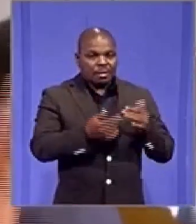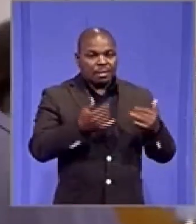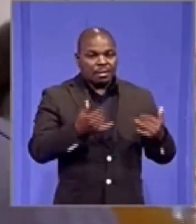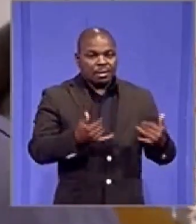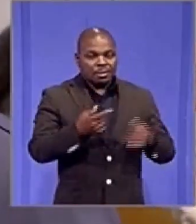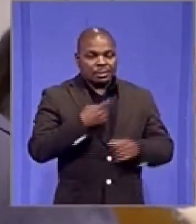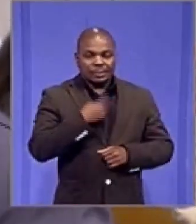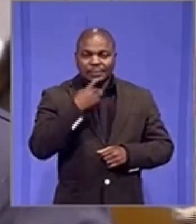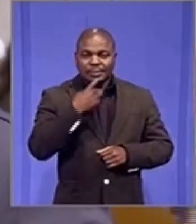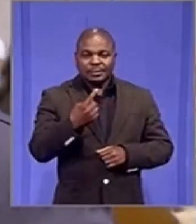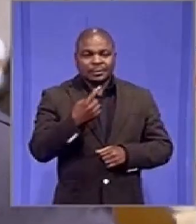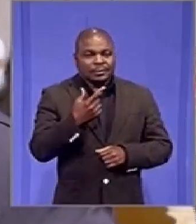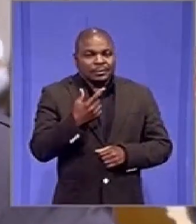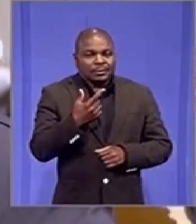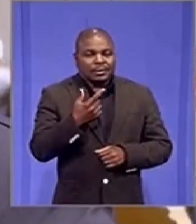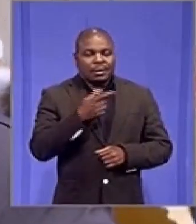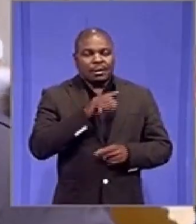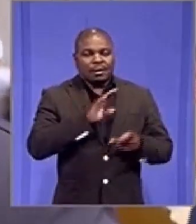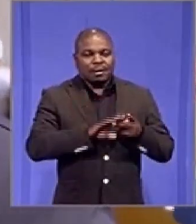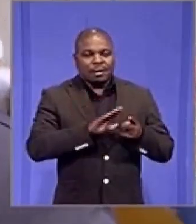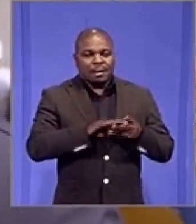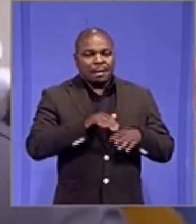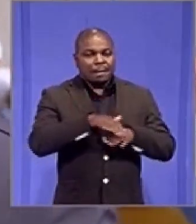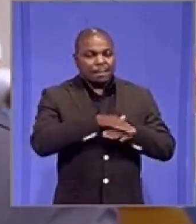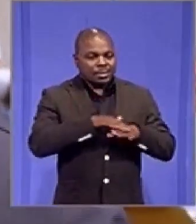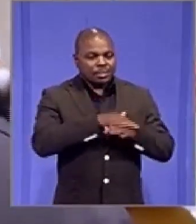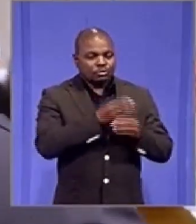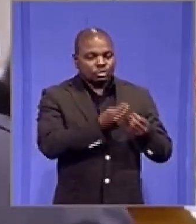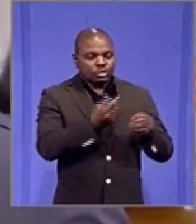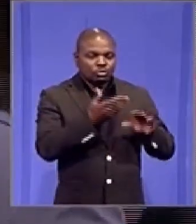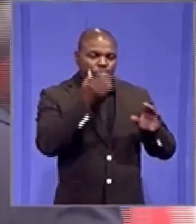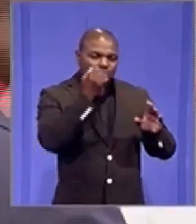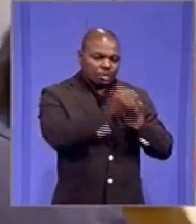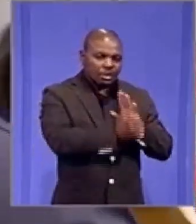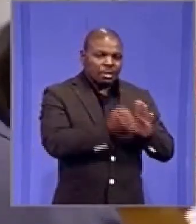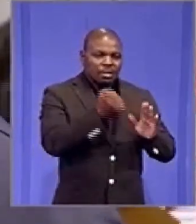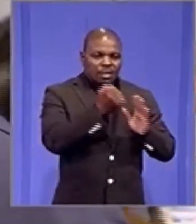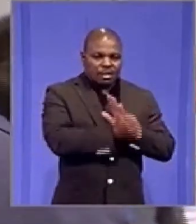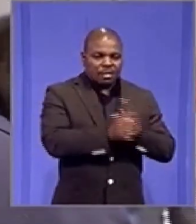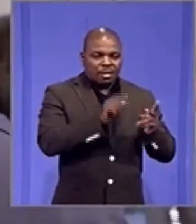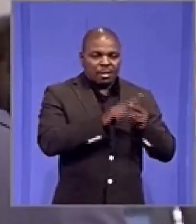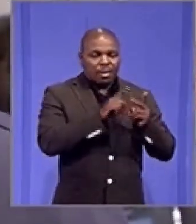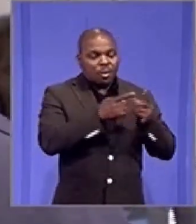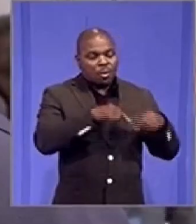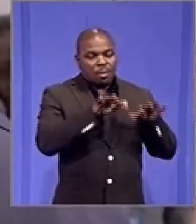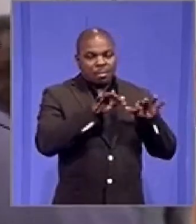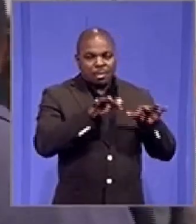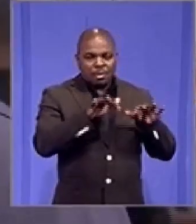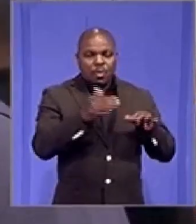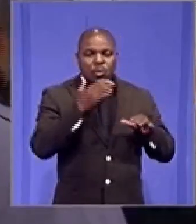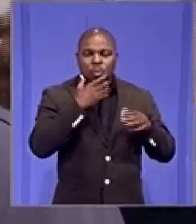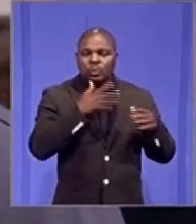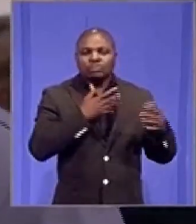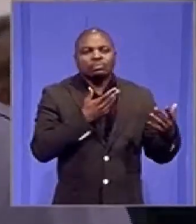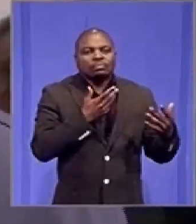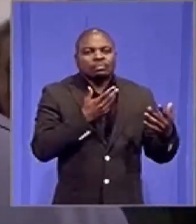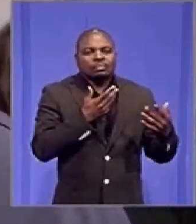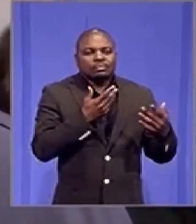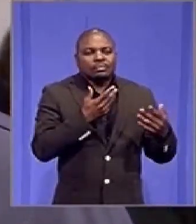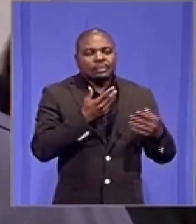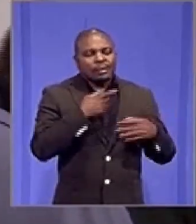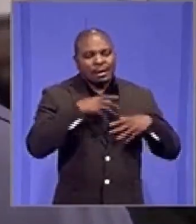Israel bombing, basically killing children, women and everybody else who are helpless is